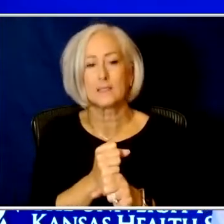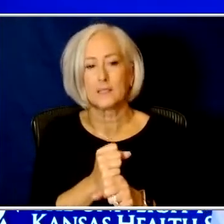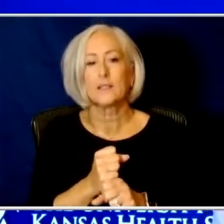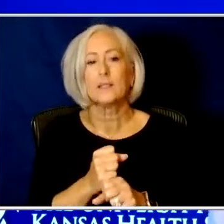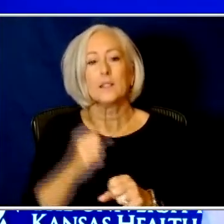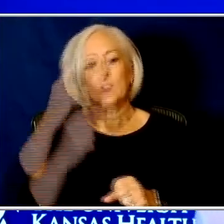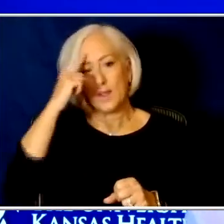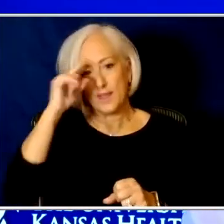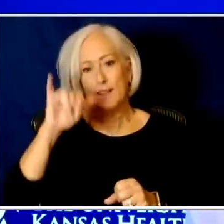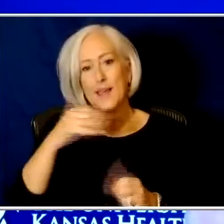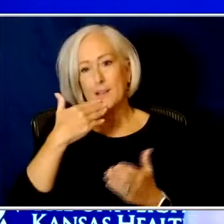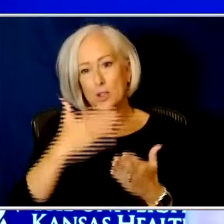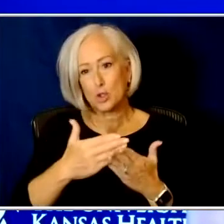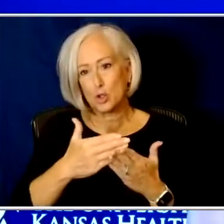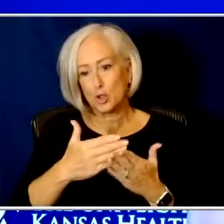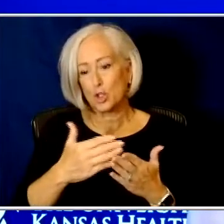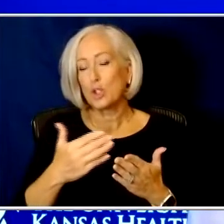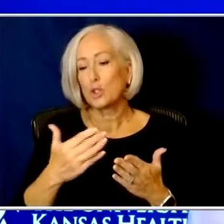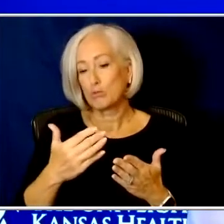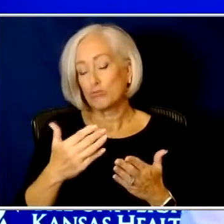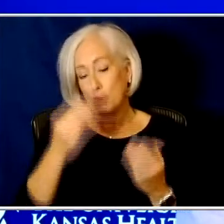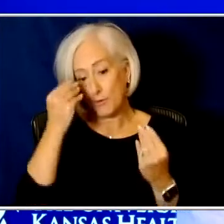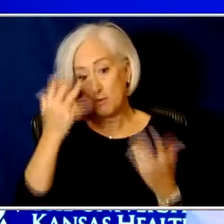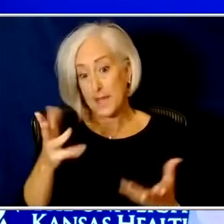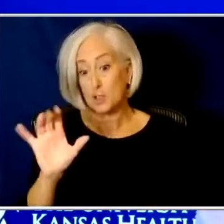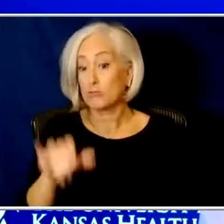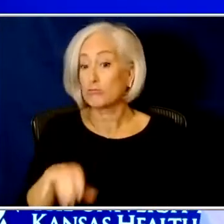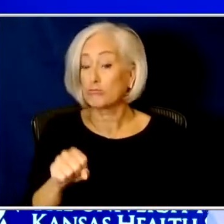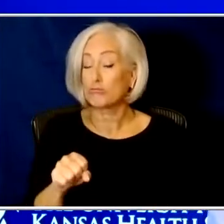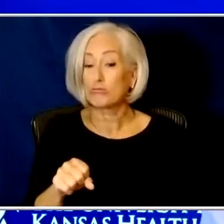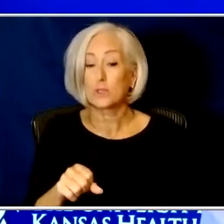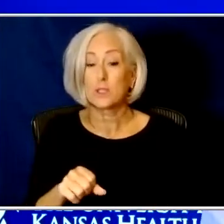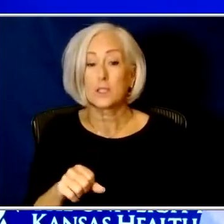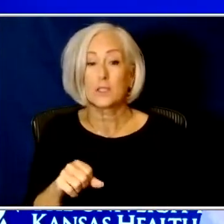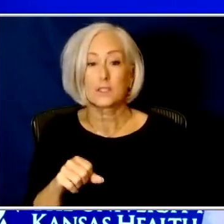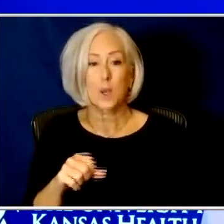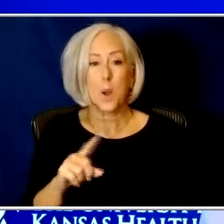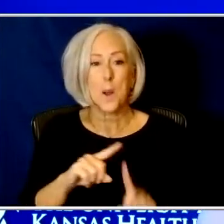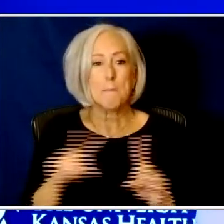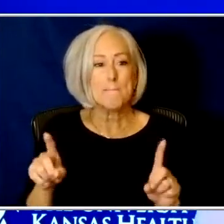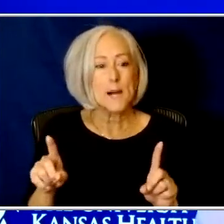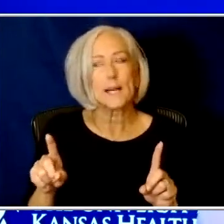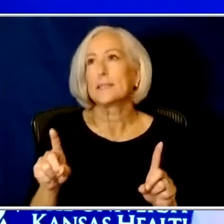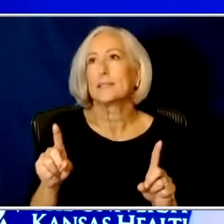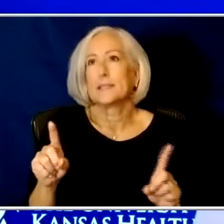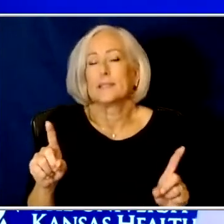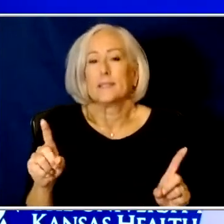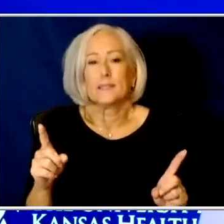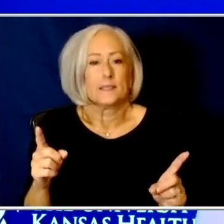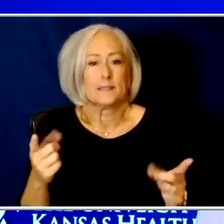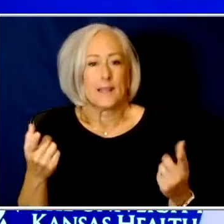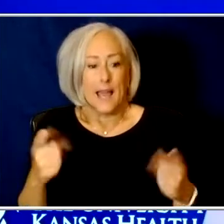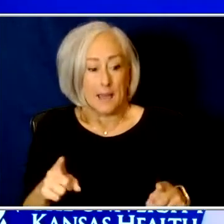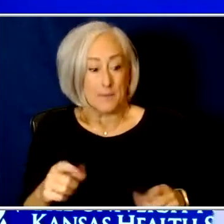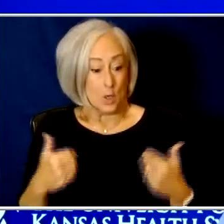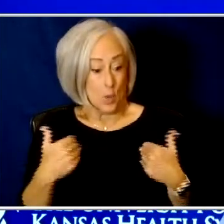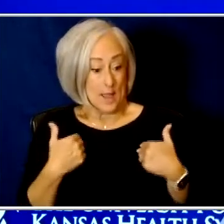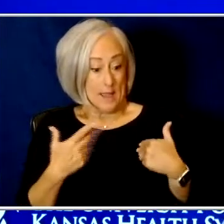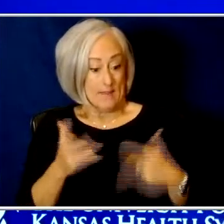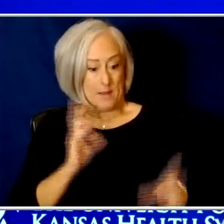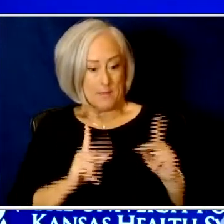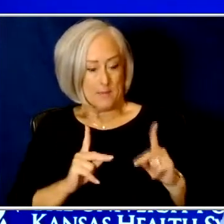all good news. But I think what it is it's just it's a vacuum that you have people who are really immune to one isolate